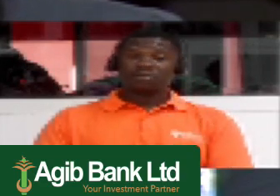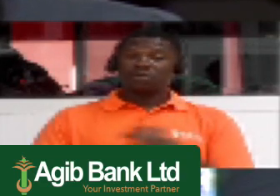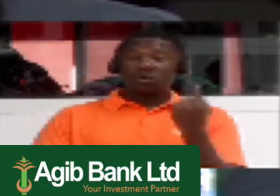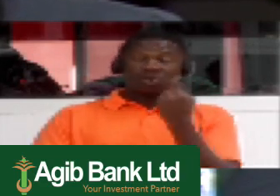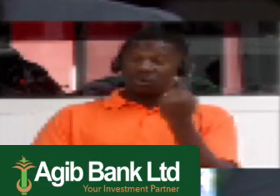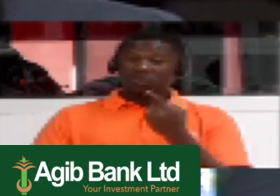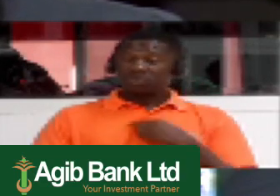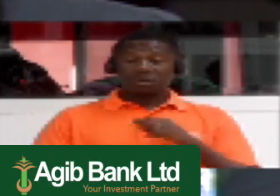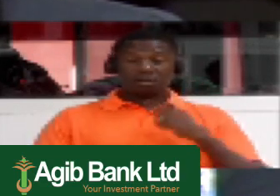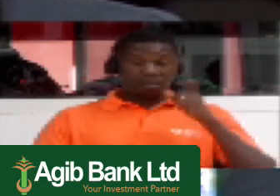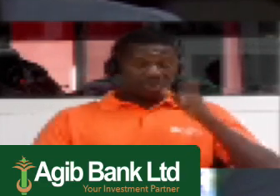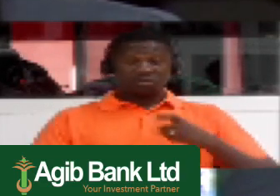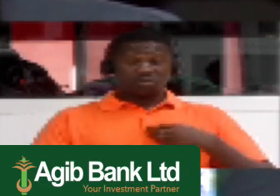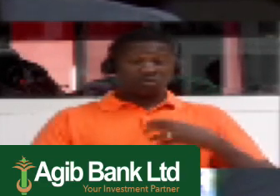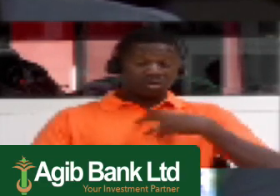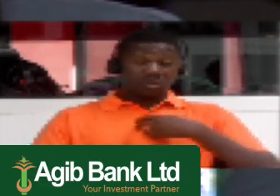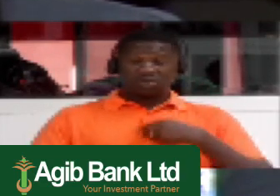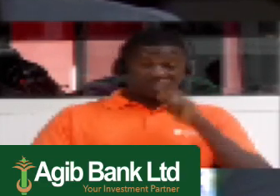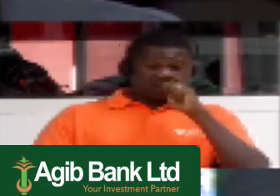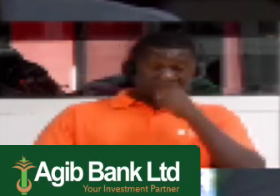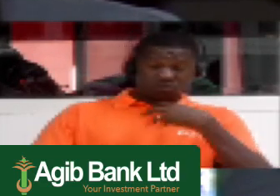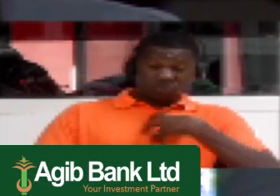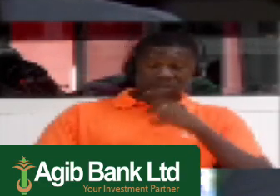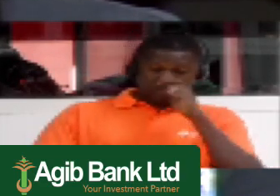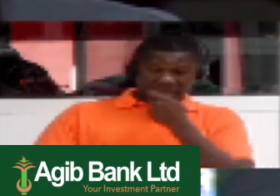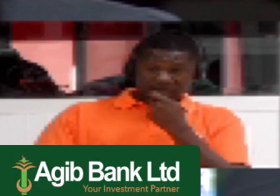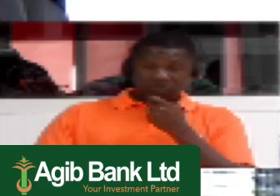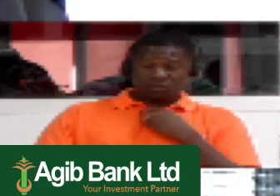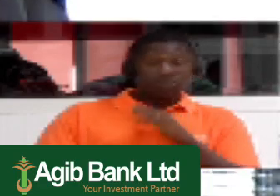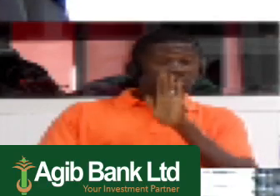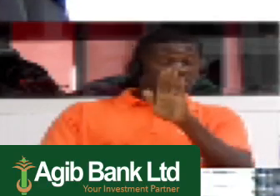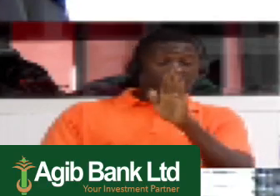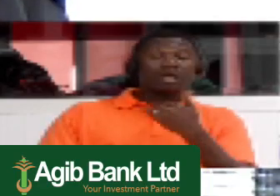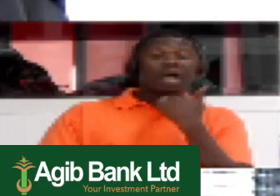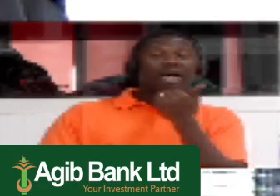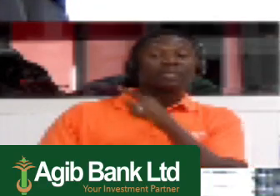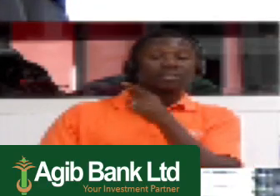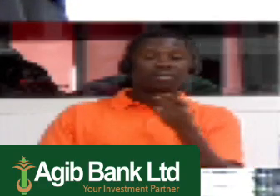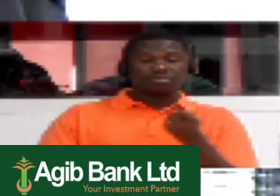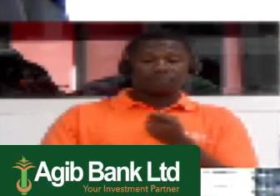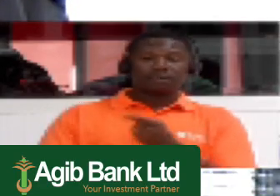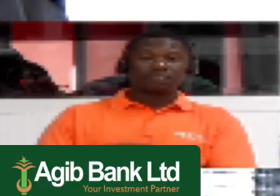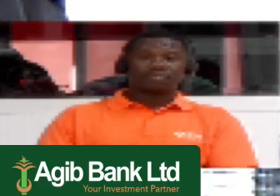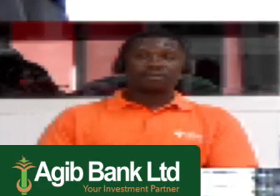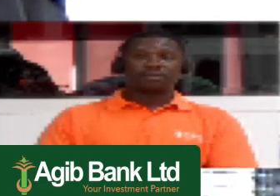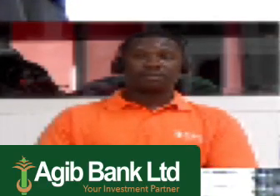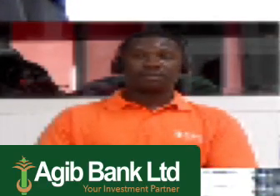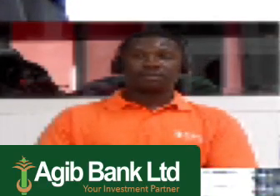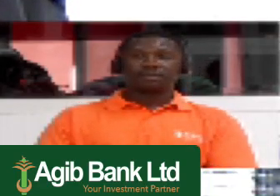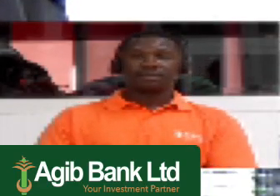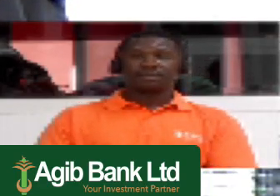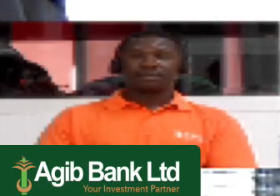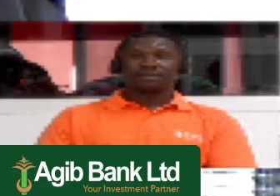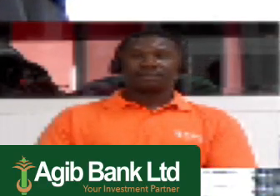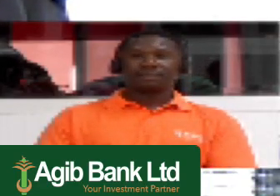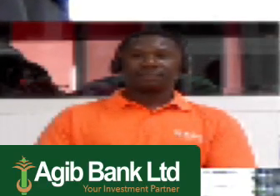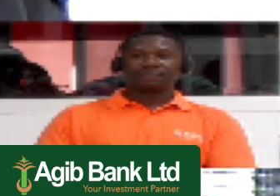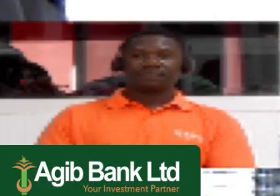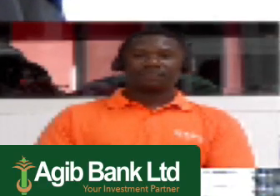Only it will be only somebody who wants to sell his life who will stop them to ask them. Sorry, please